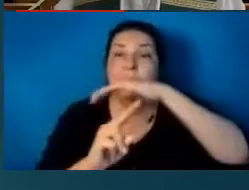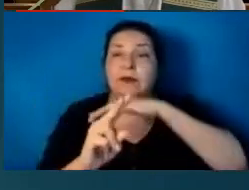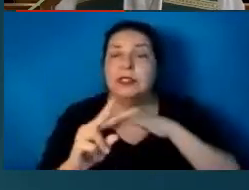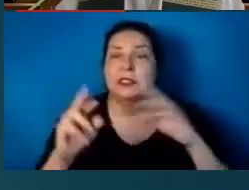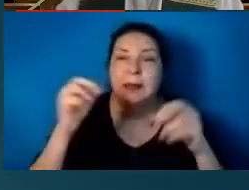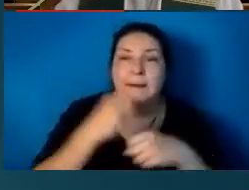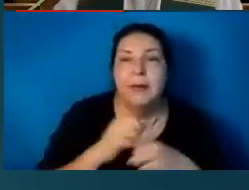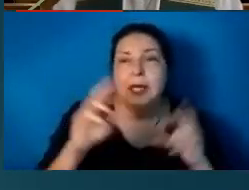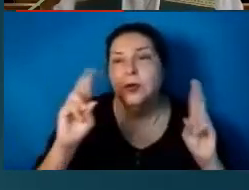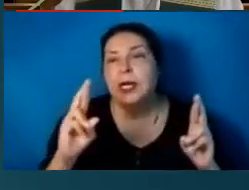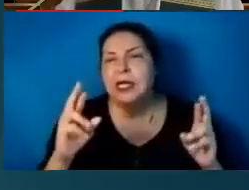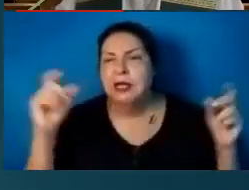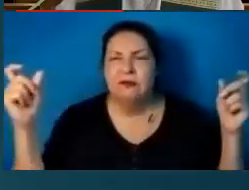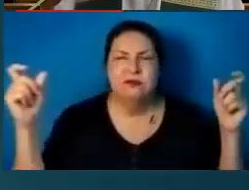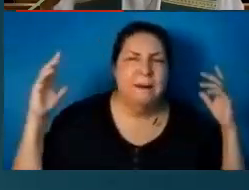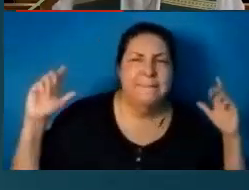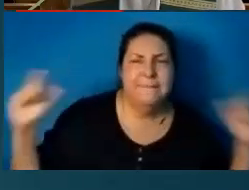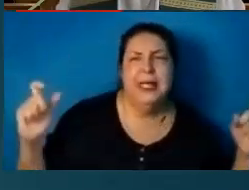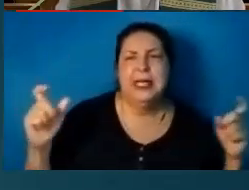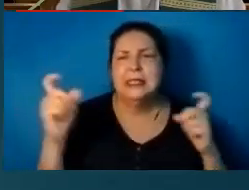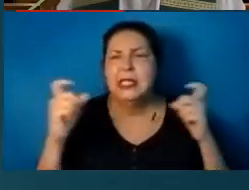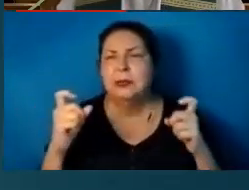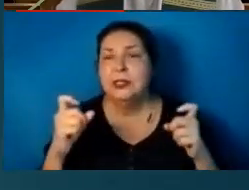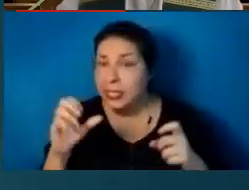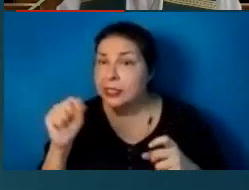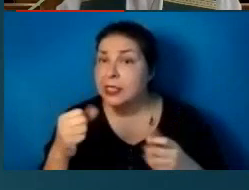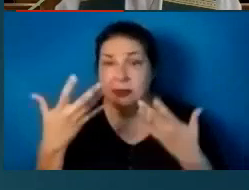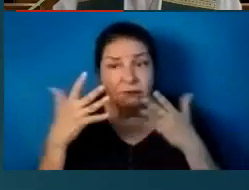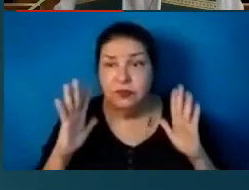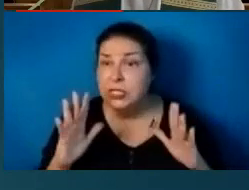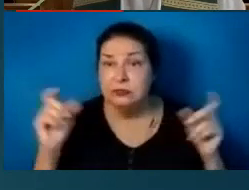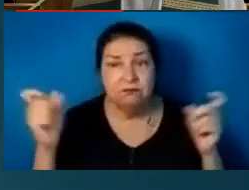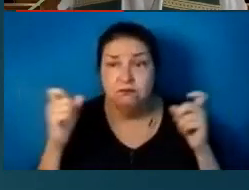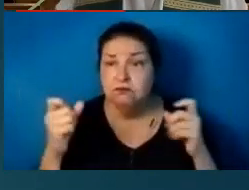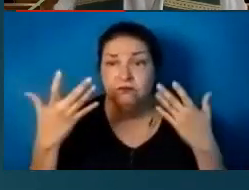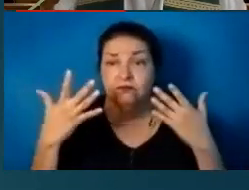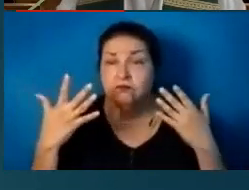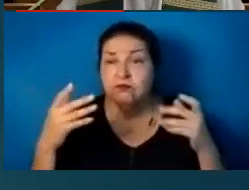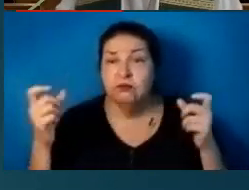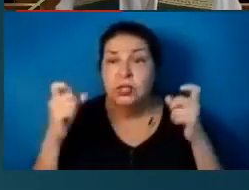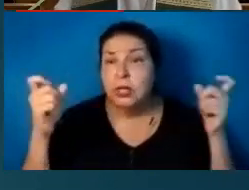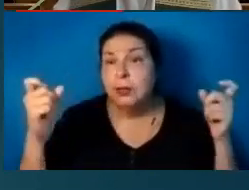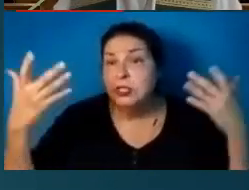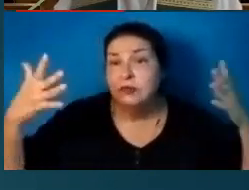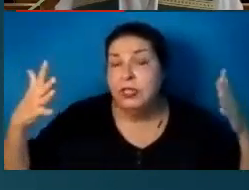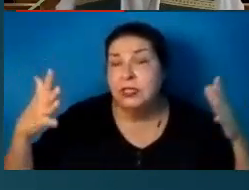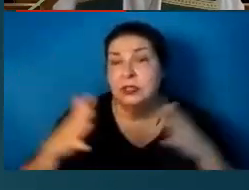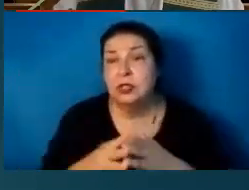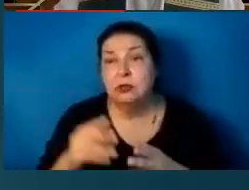lavish banquet, and he has indeed prepared it. Look at the language used to describe